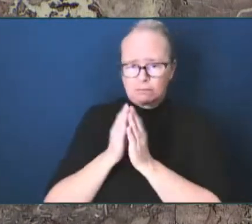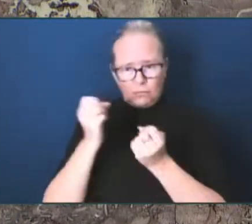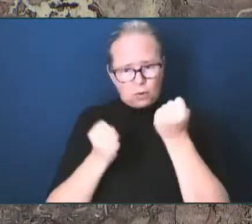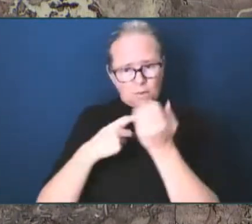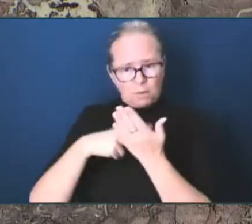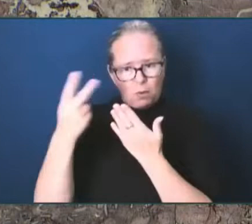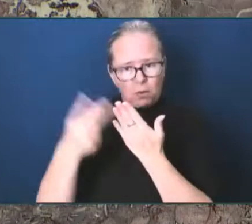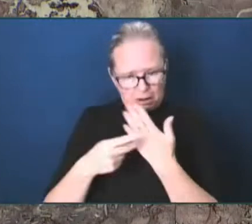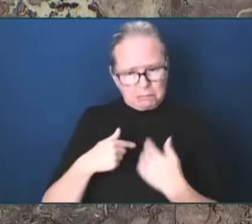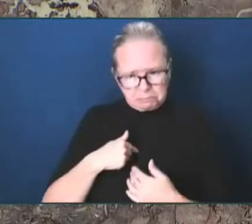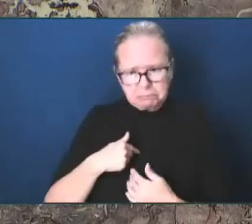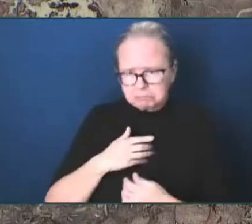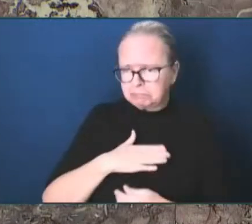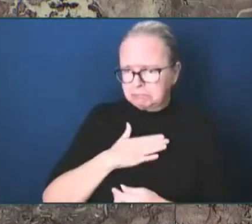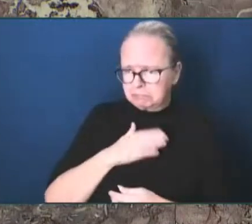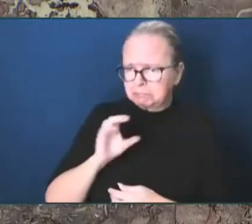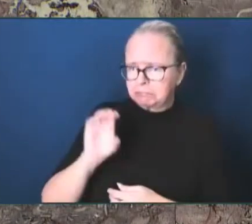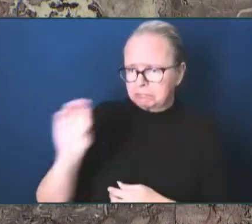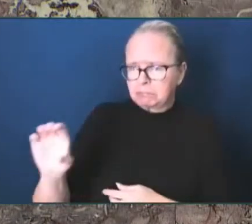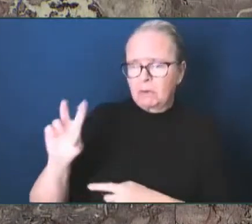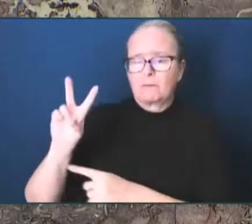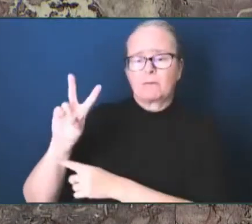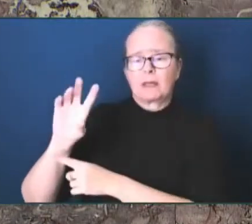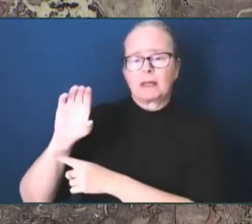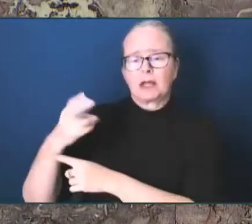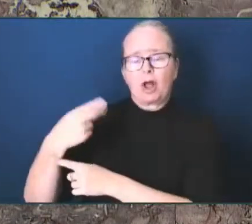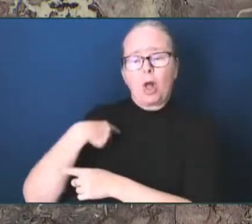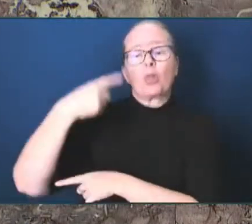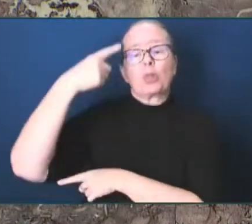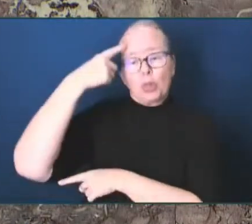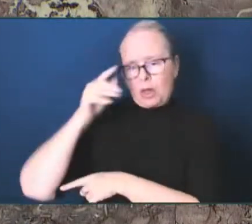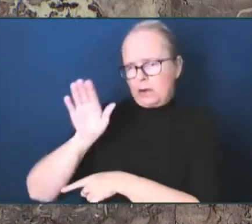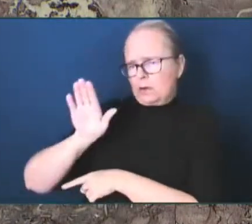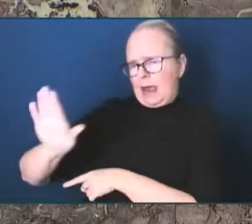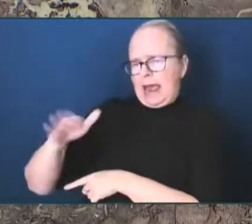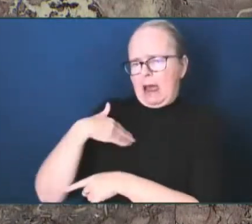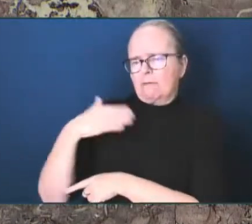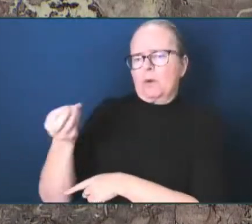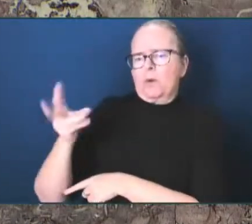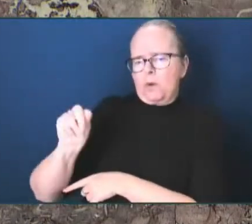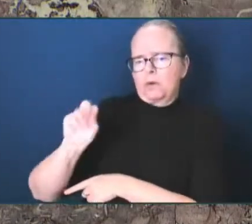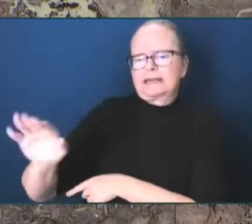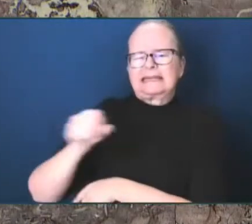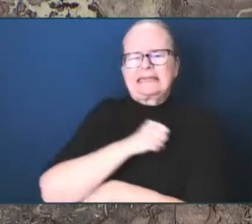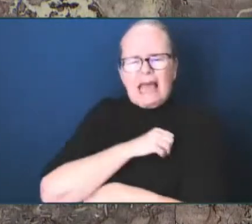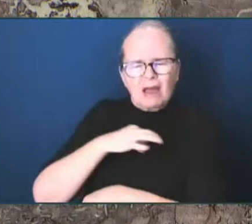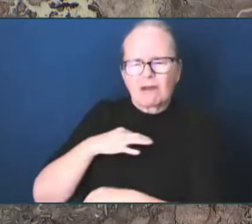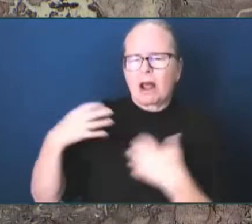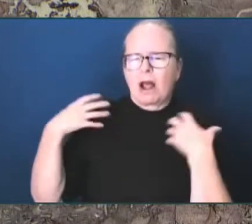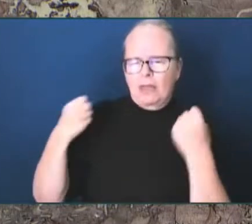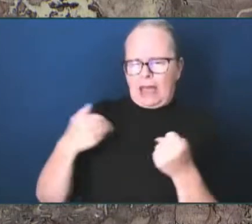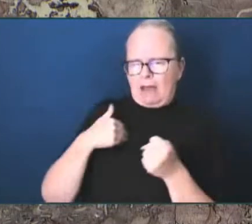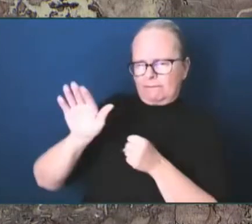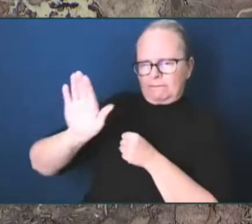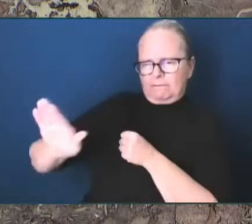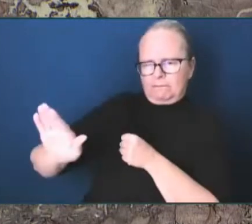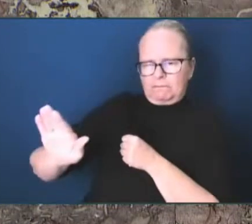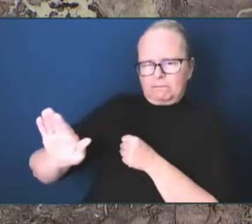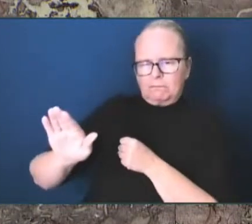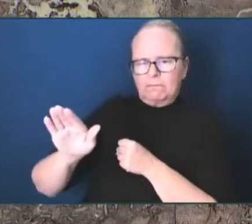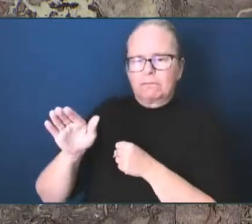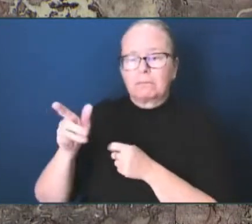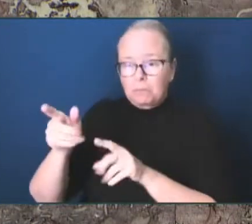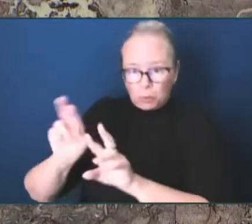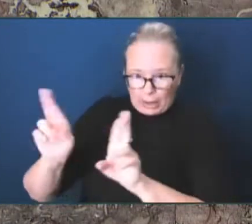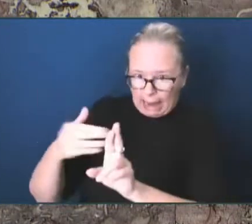had the health resources and the staff in place to expand that CAR program, that is what I did. And we supported that. That was just 1 year ago. That's a